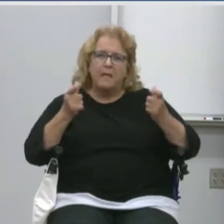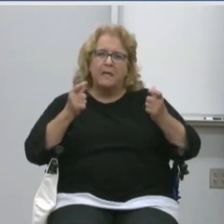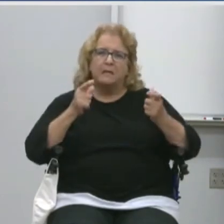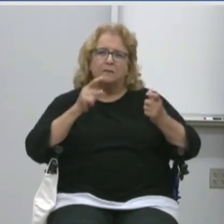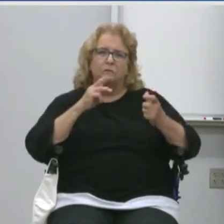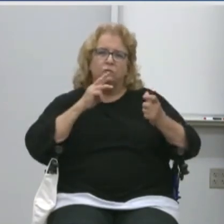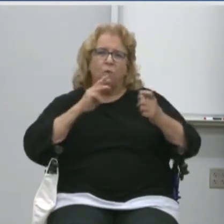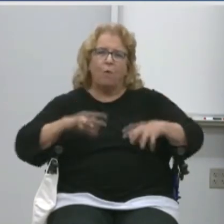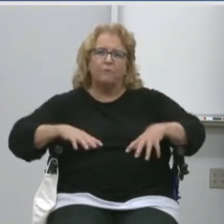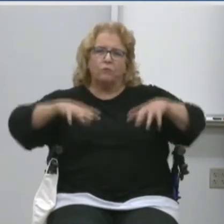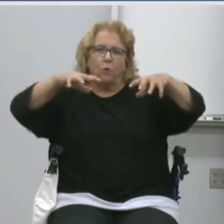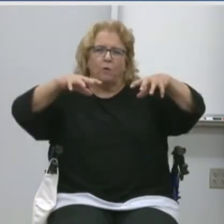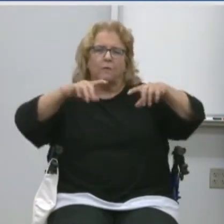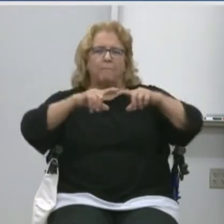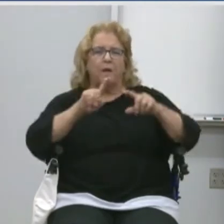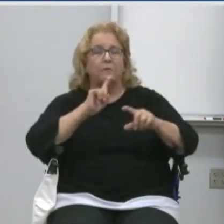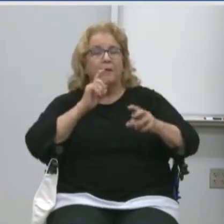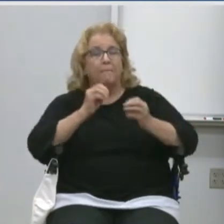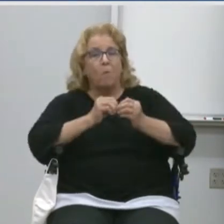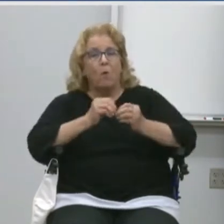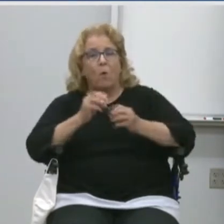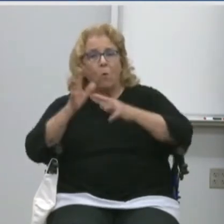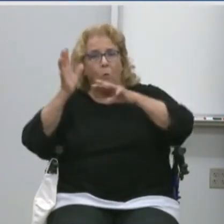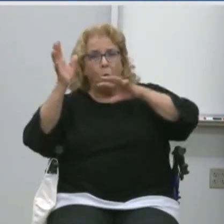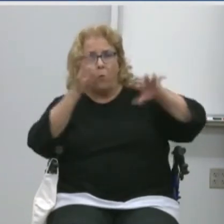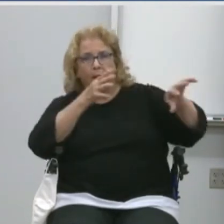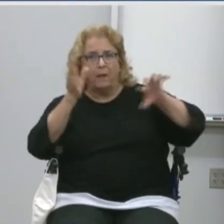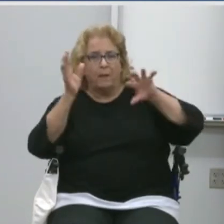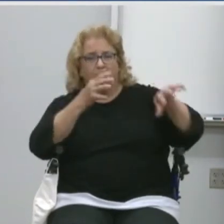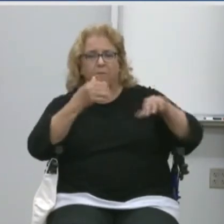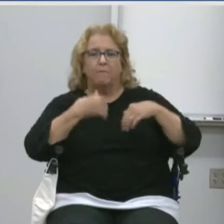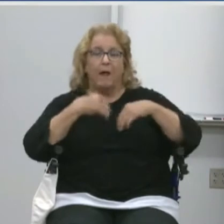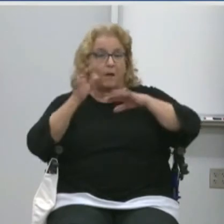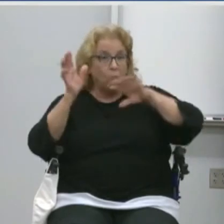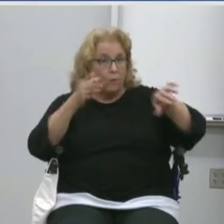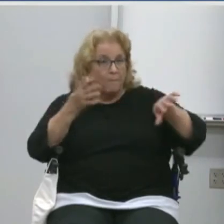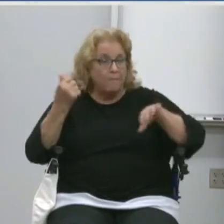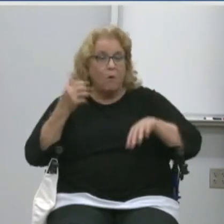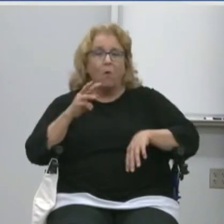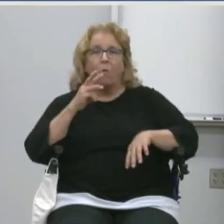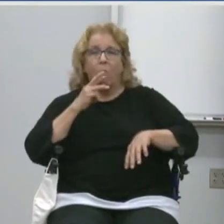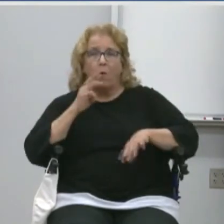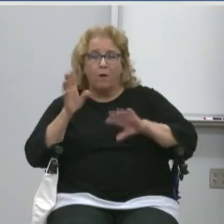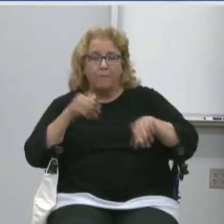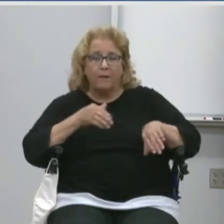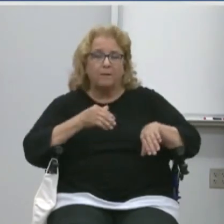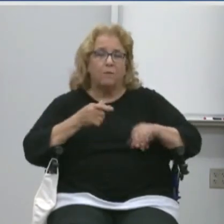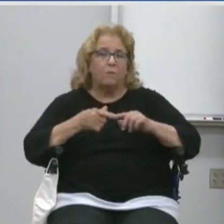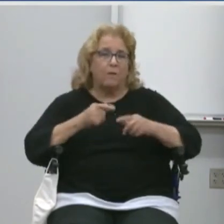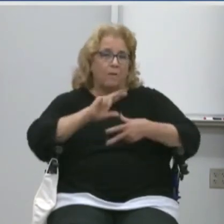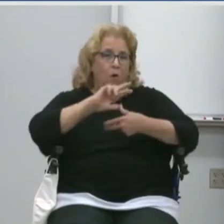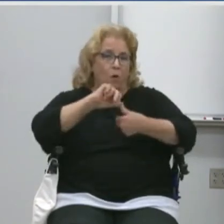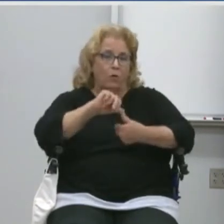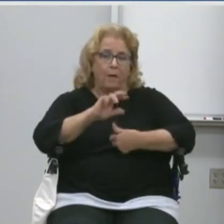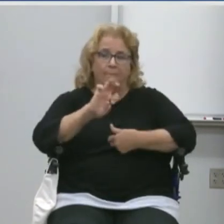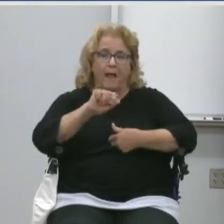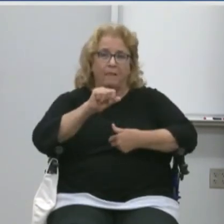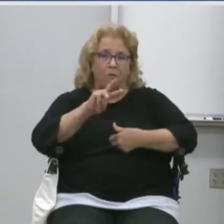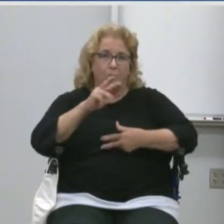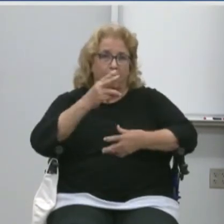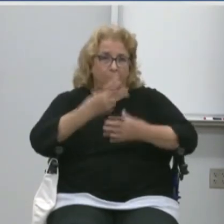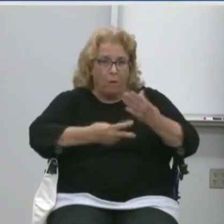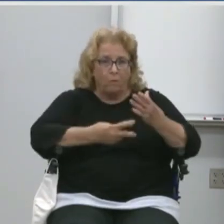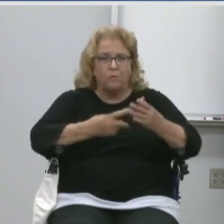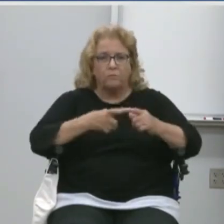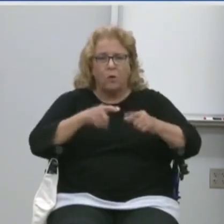And again, this is more of a wind event. We've had wind events, we've had water events, and with Hurricane Matthew, it was both a wind and a water event.